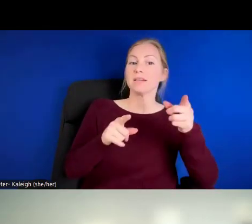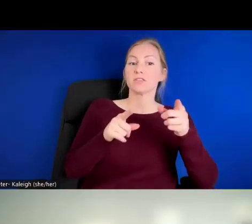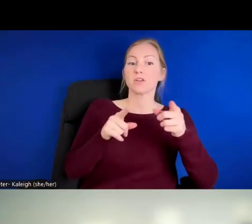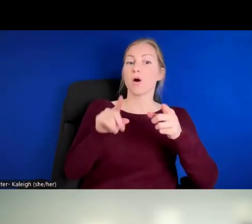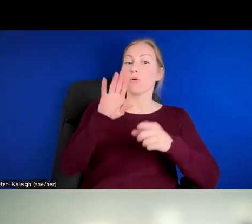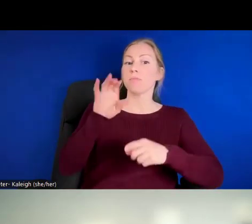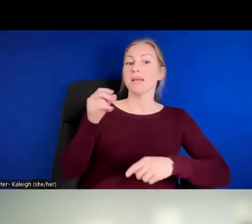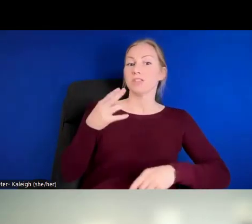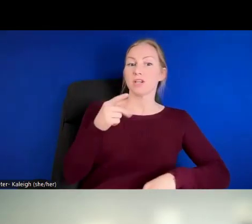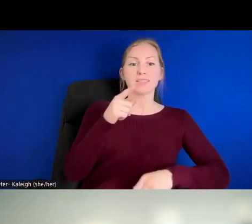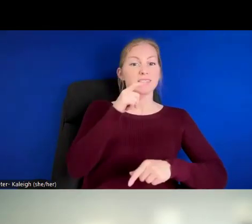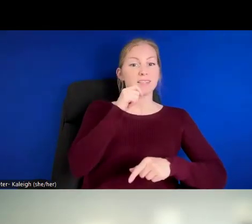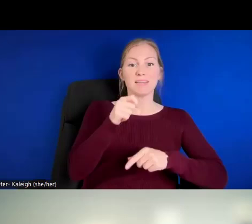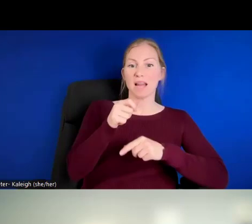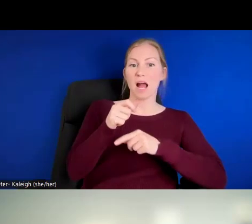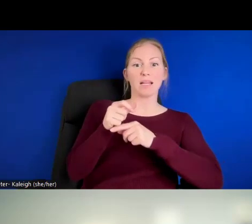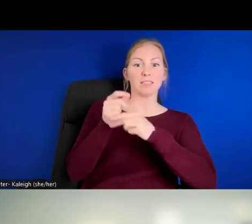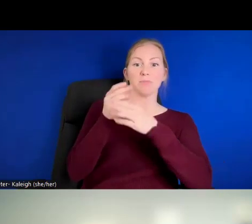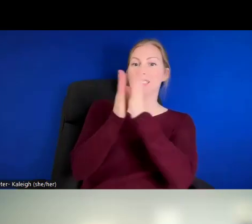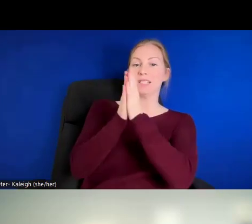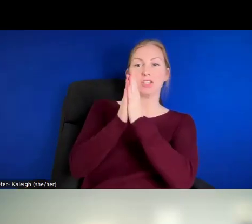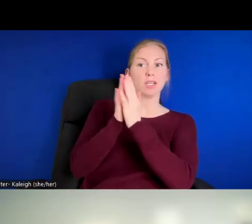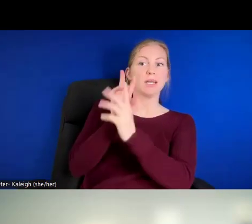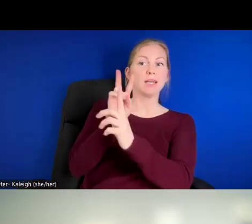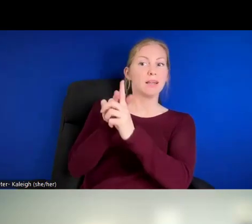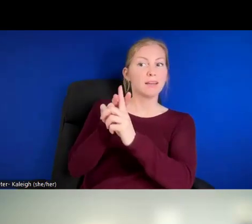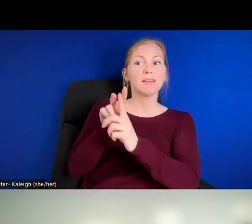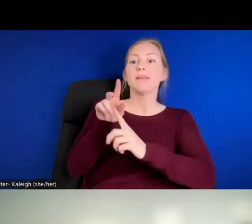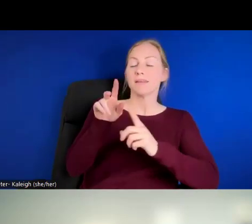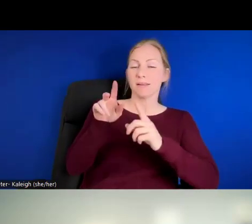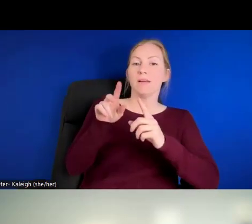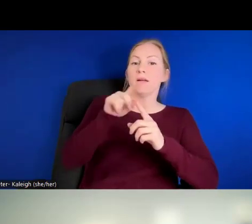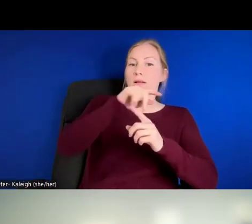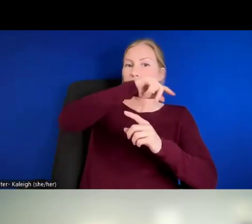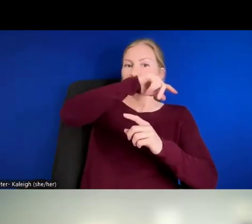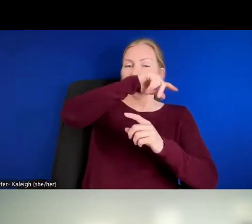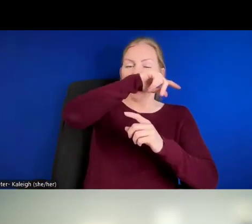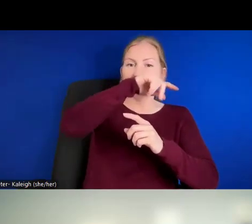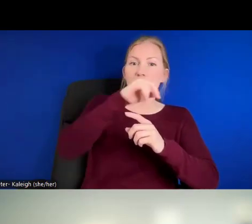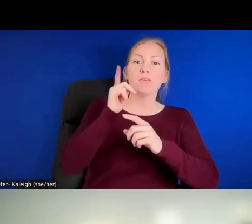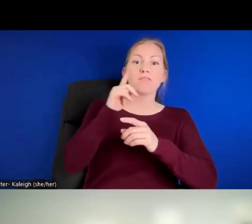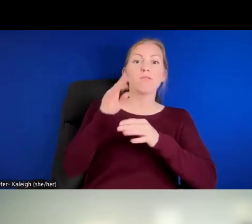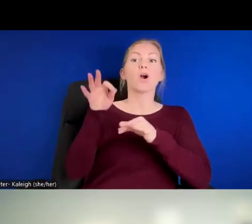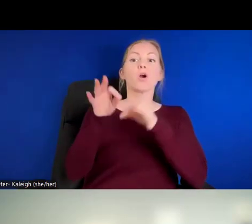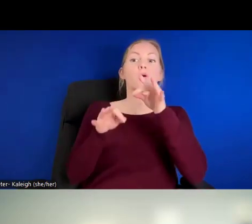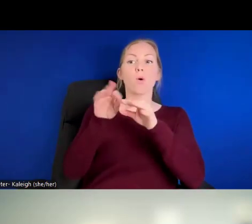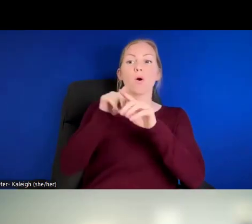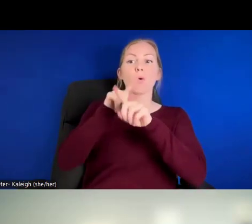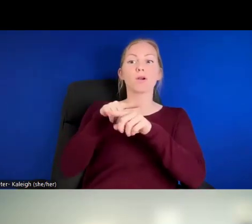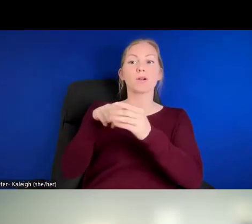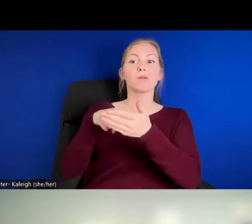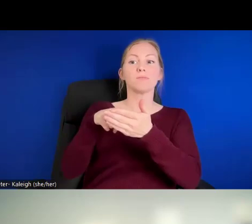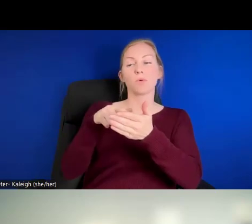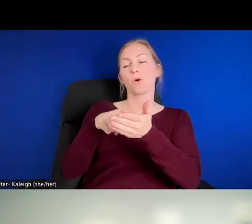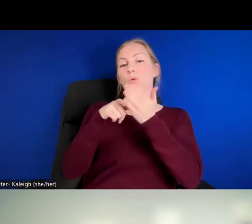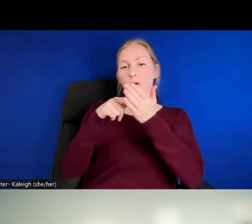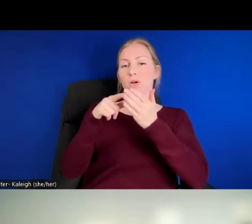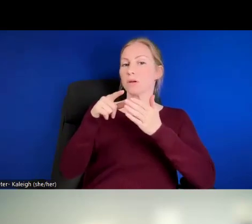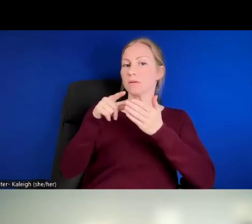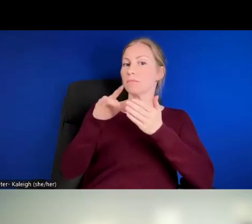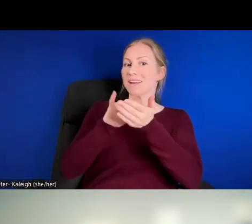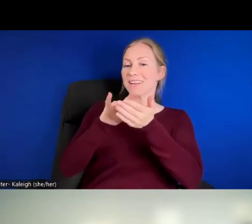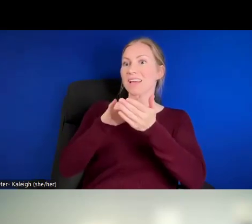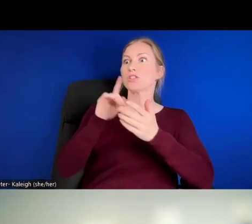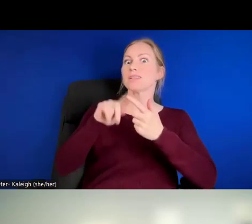medication until 15 days after Damon arrived, meaning 15 days after